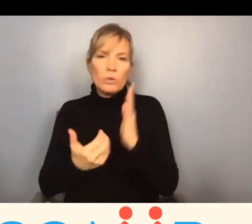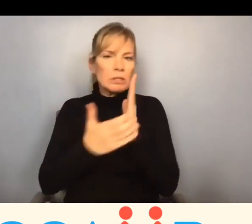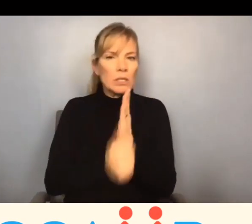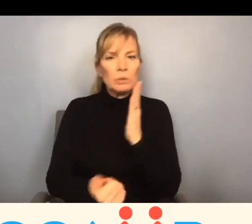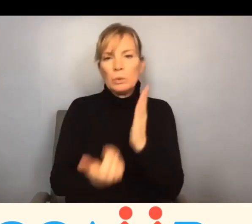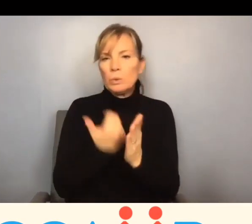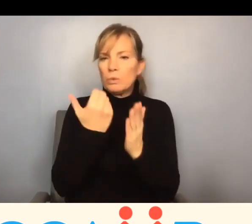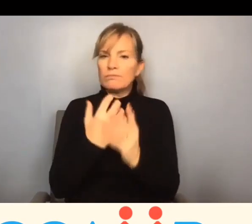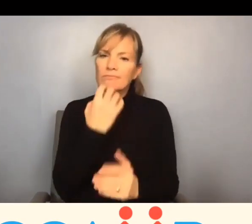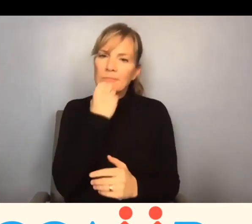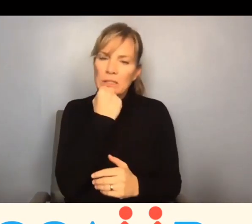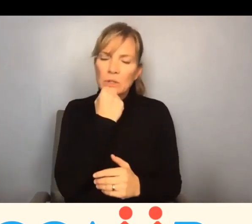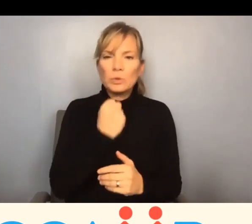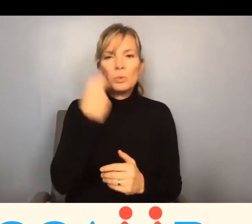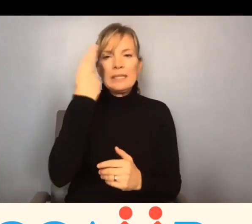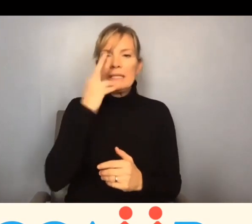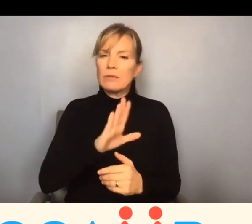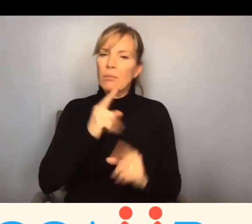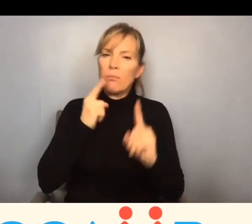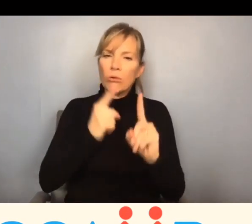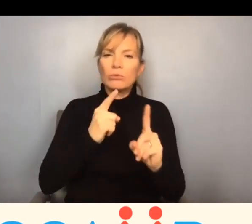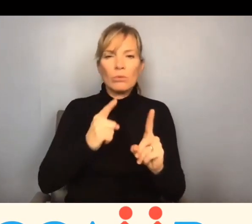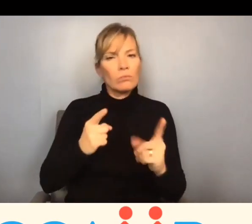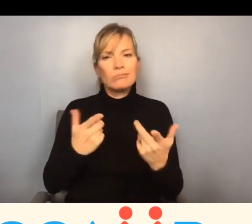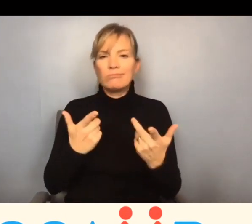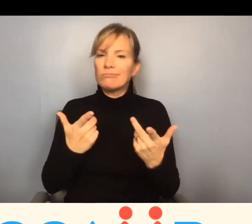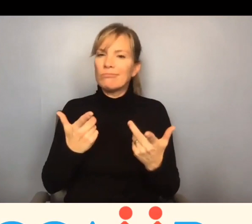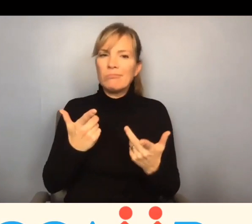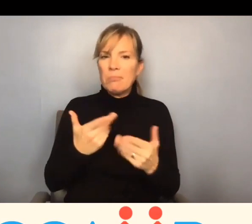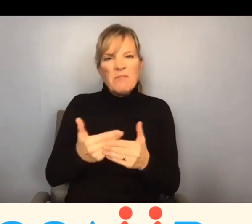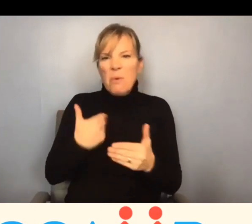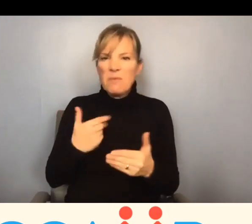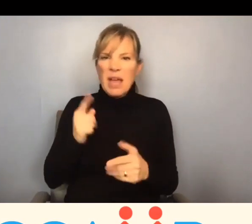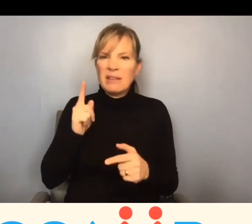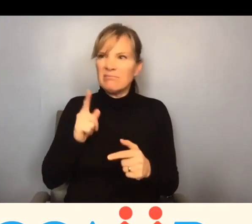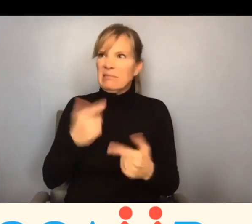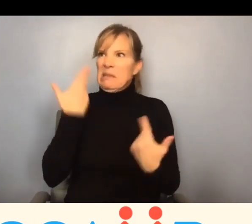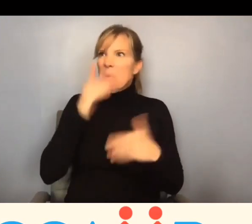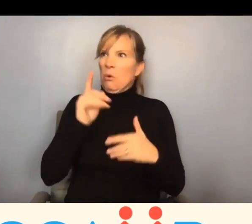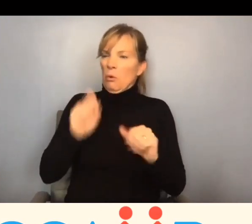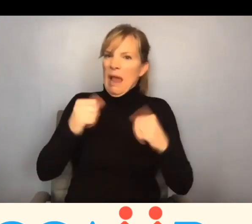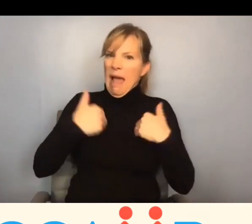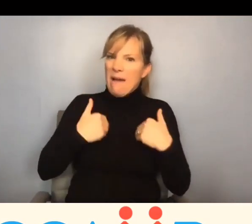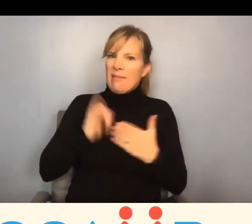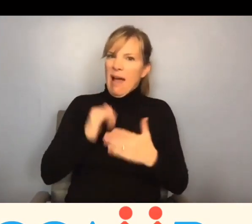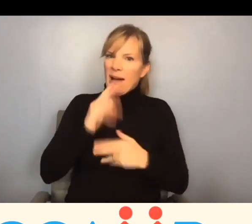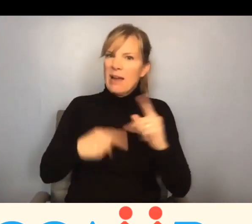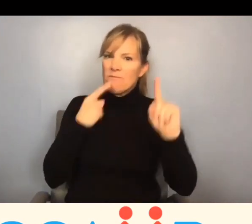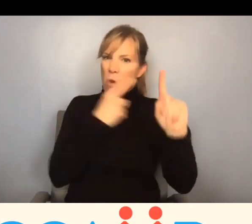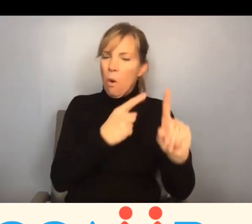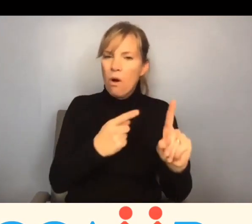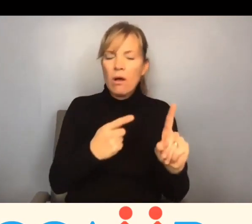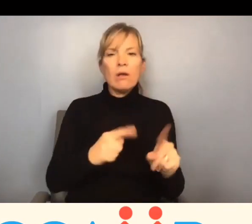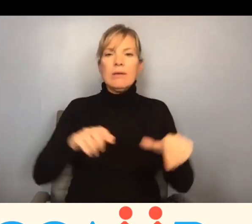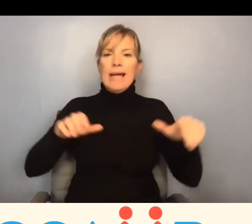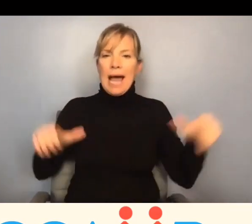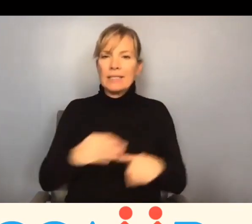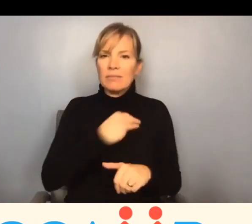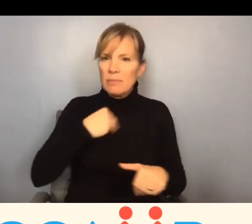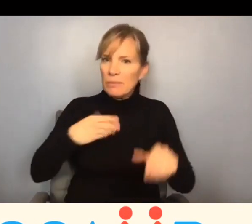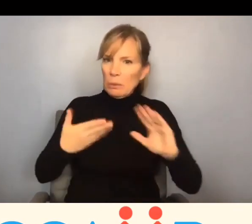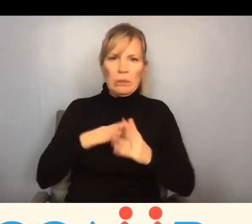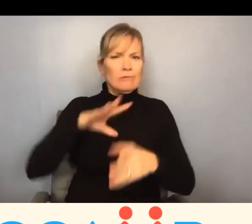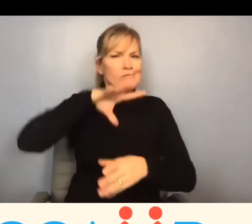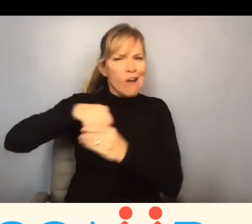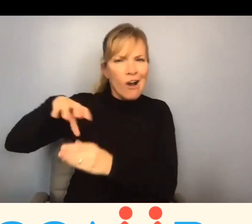to realize personal goals that they couldn't otherwise realize, be an active member of their communities,